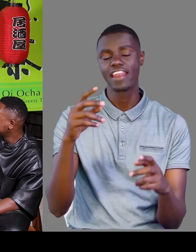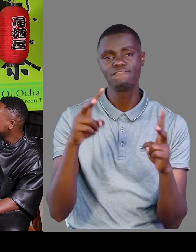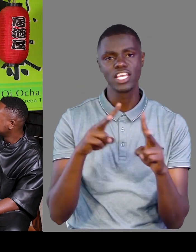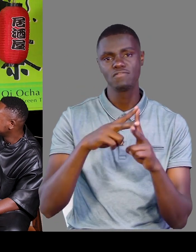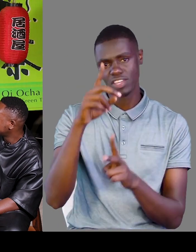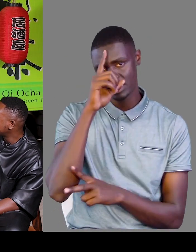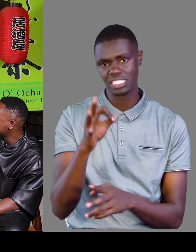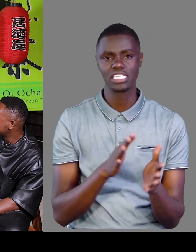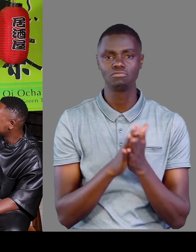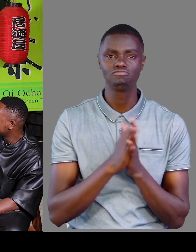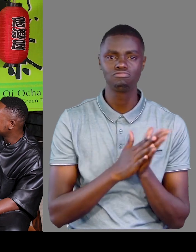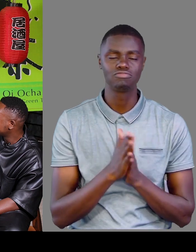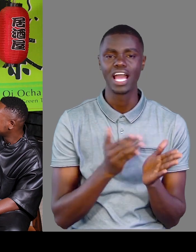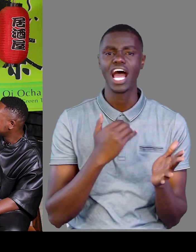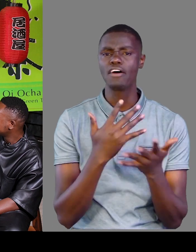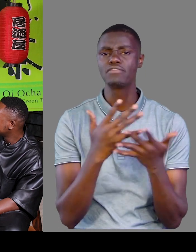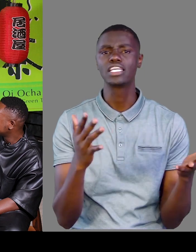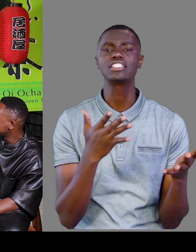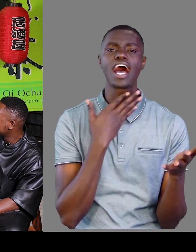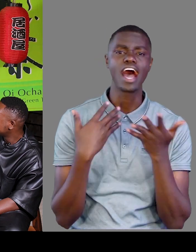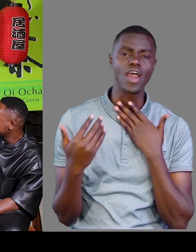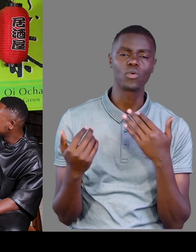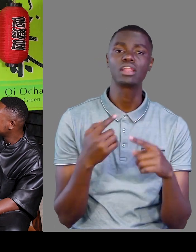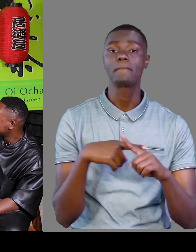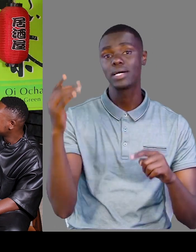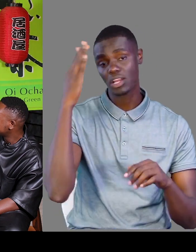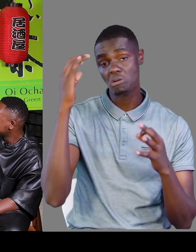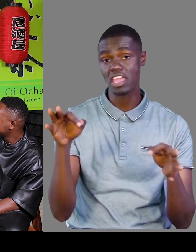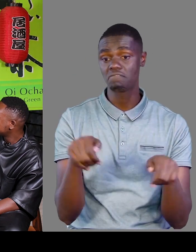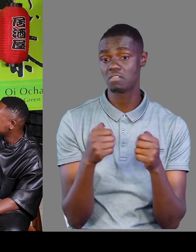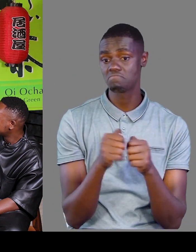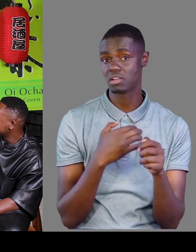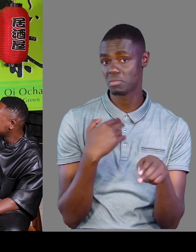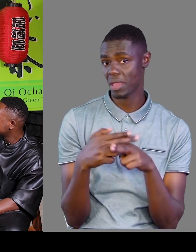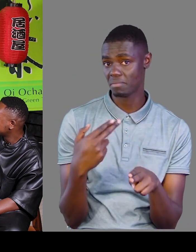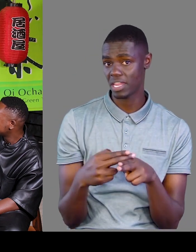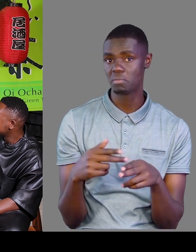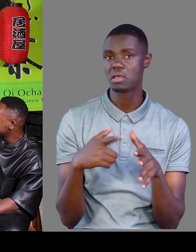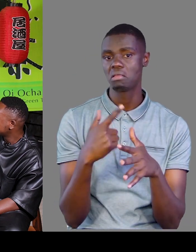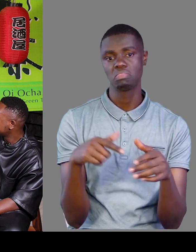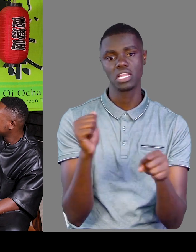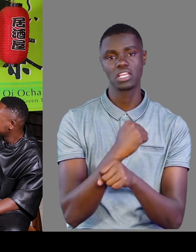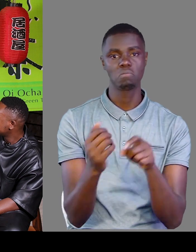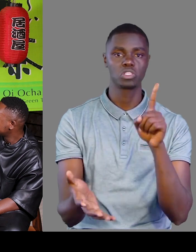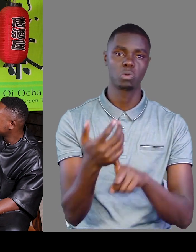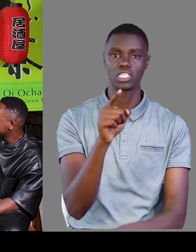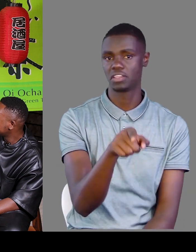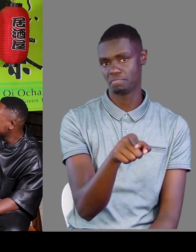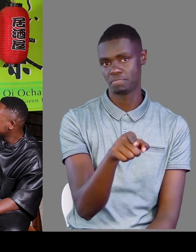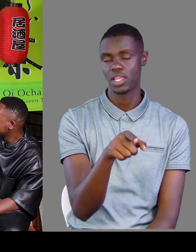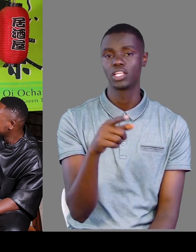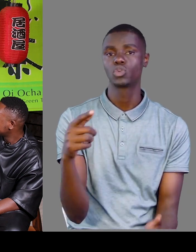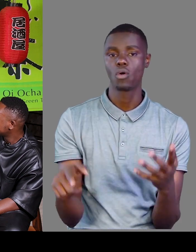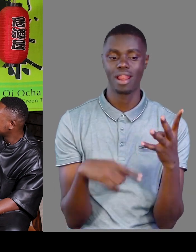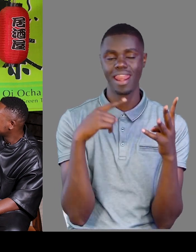ambitions. There are things I want, I still want. And I know if I mess up my name, then I will not be able to get there. Number